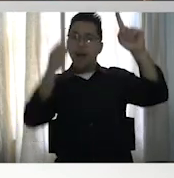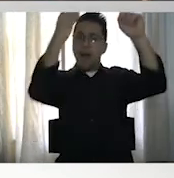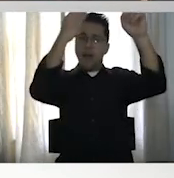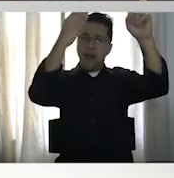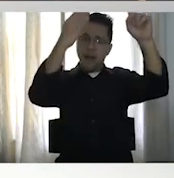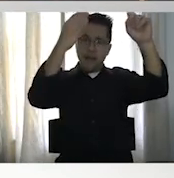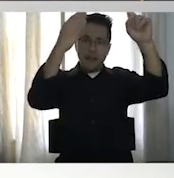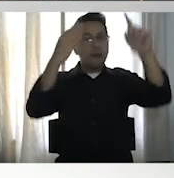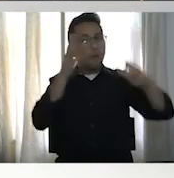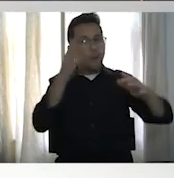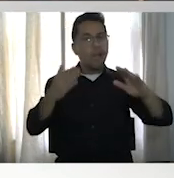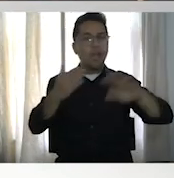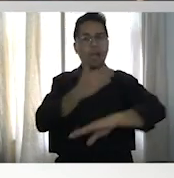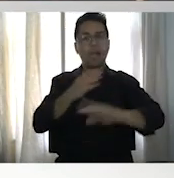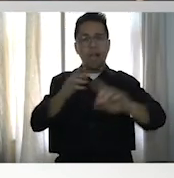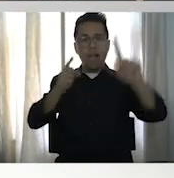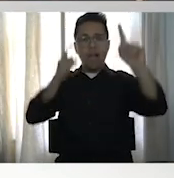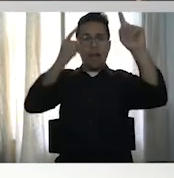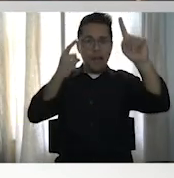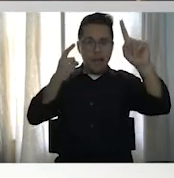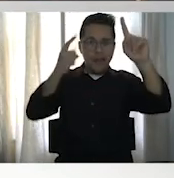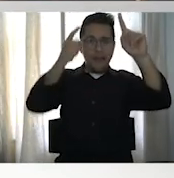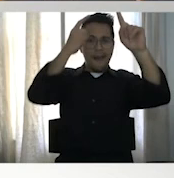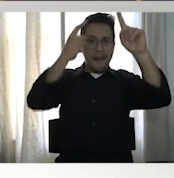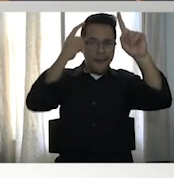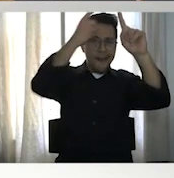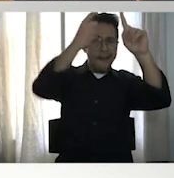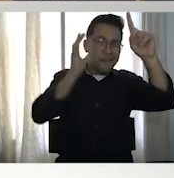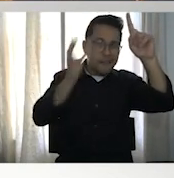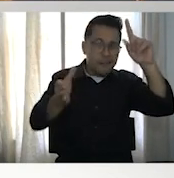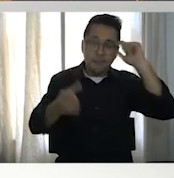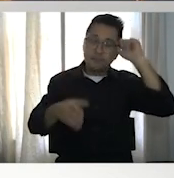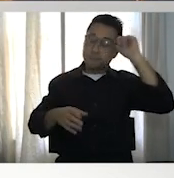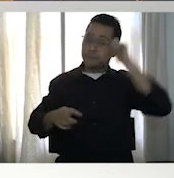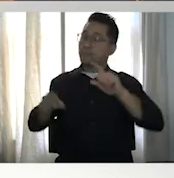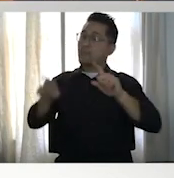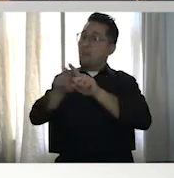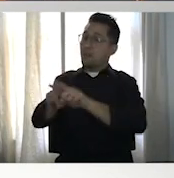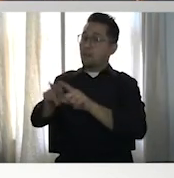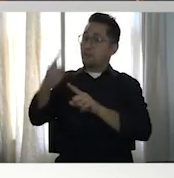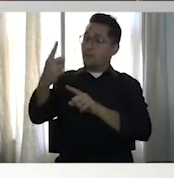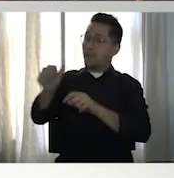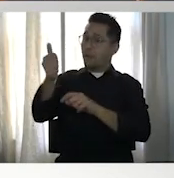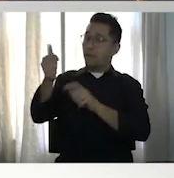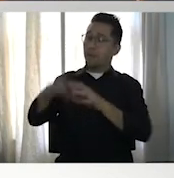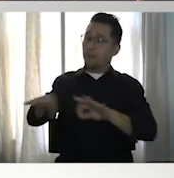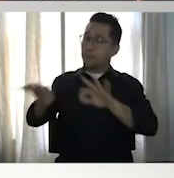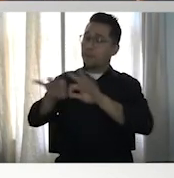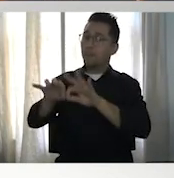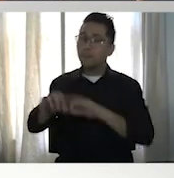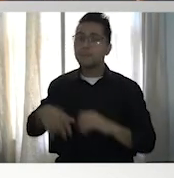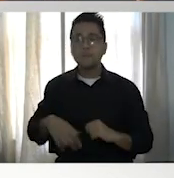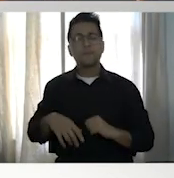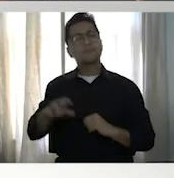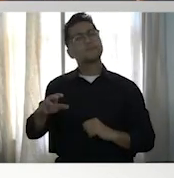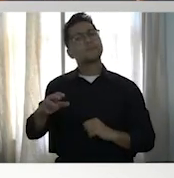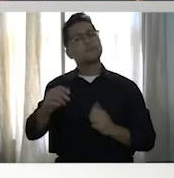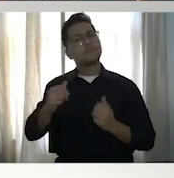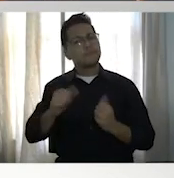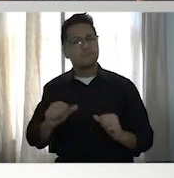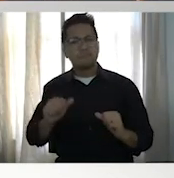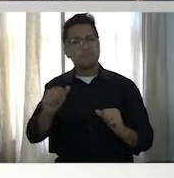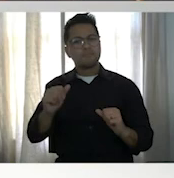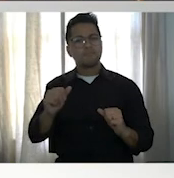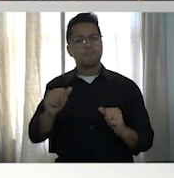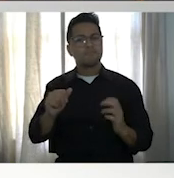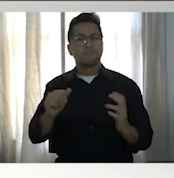make some progress. And then the most important thing that I have to say is just be